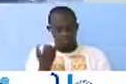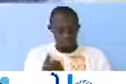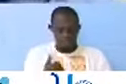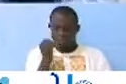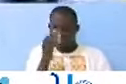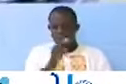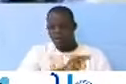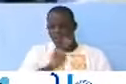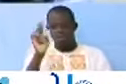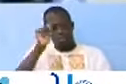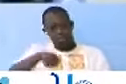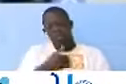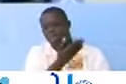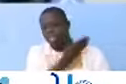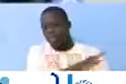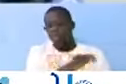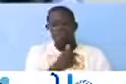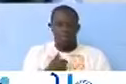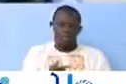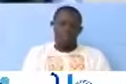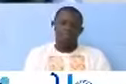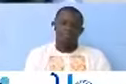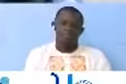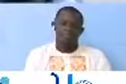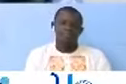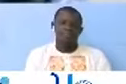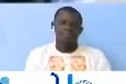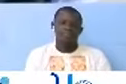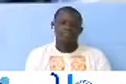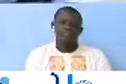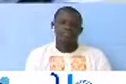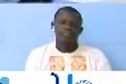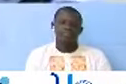that money. People said, thought that I was not going to be released.